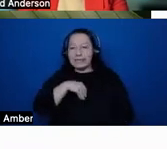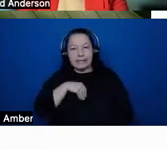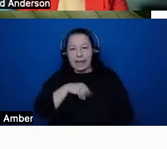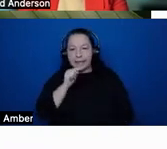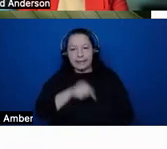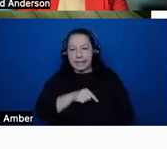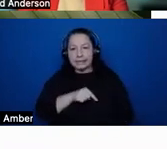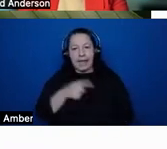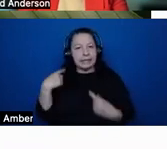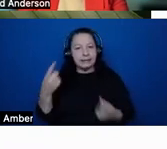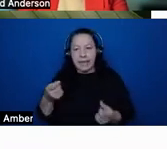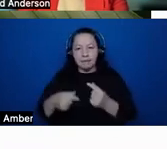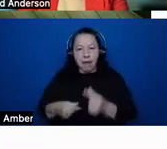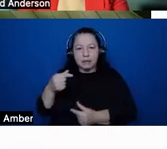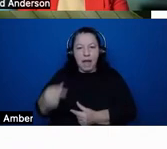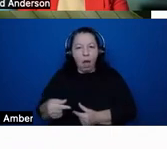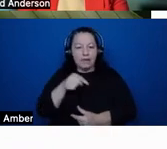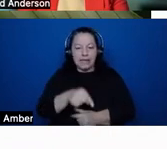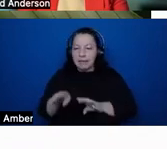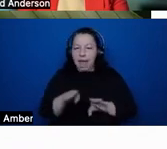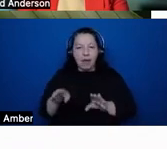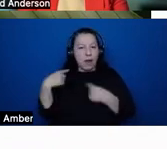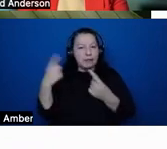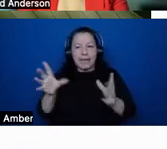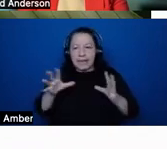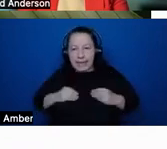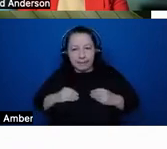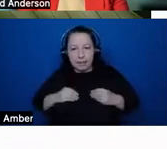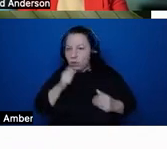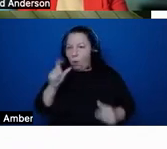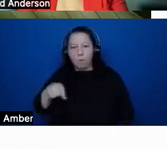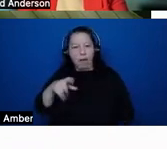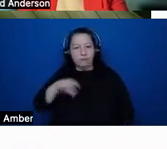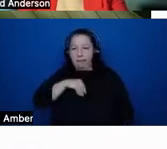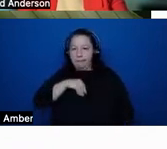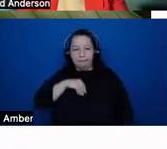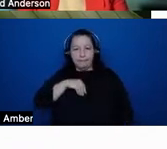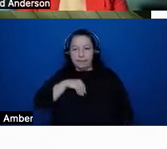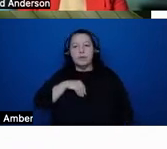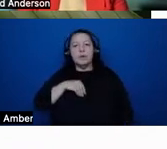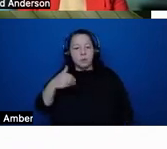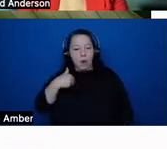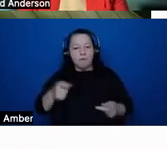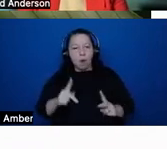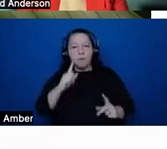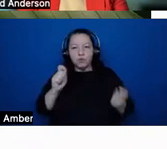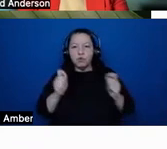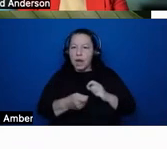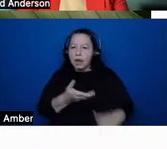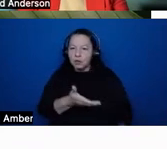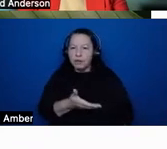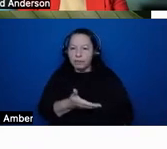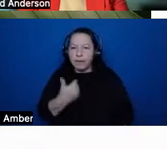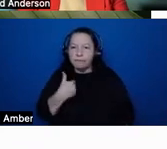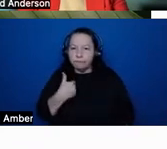this has been behavior that's been accepted, that there is an opportunity for change there. And I think,